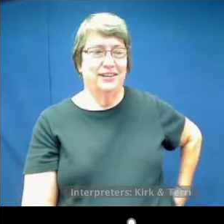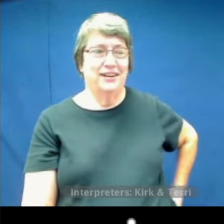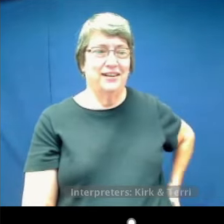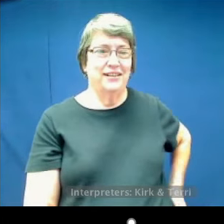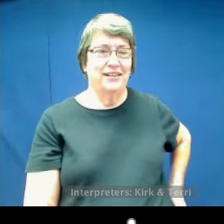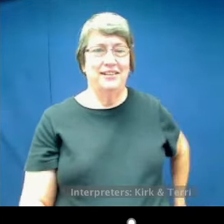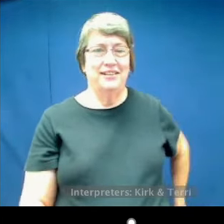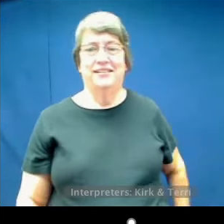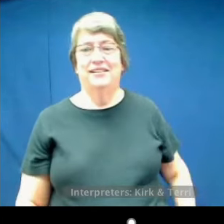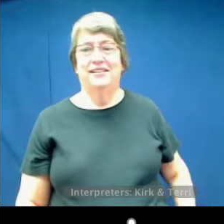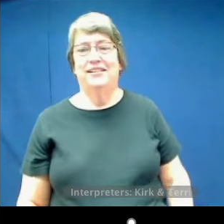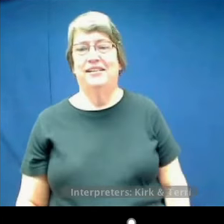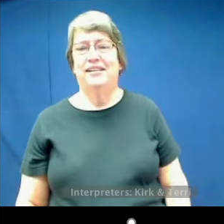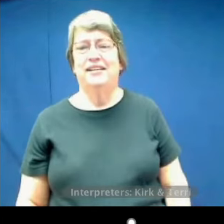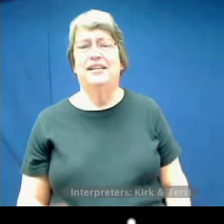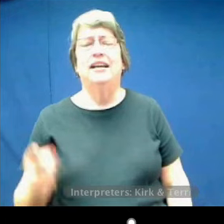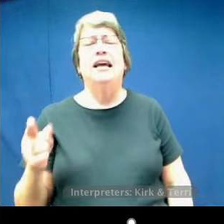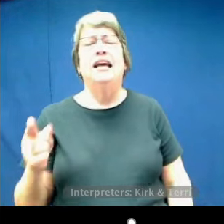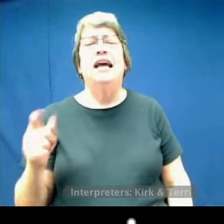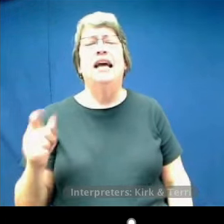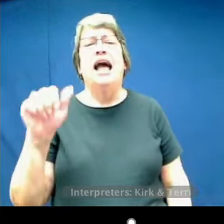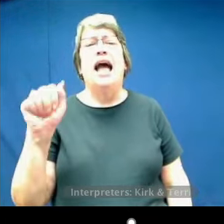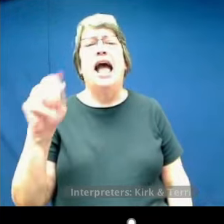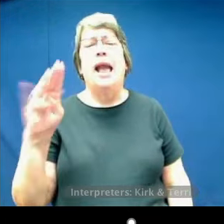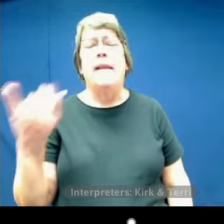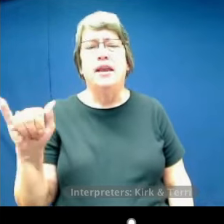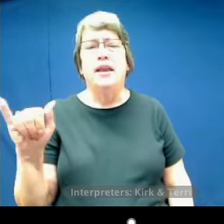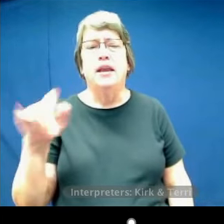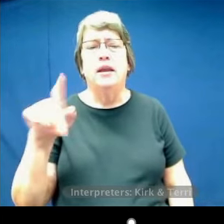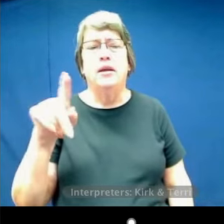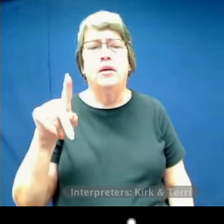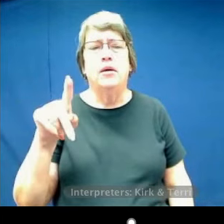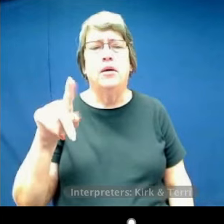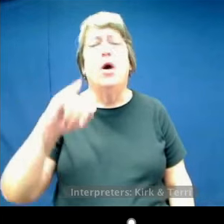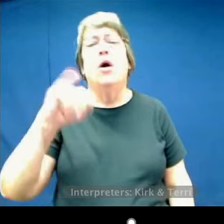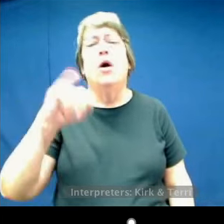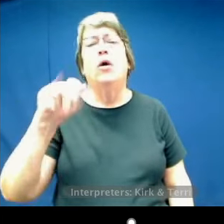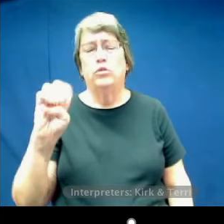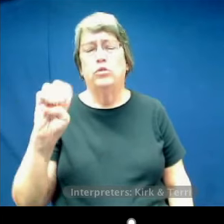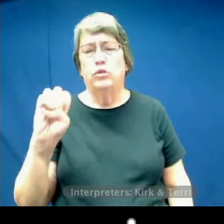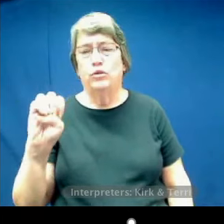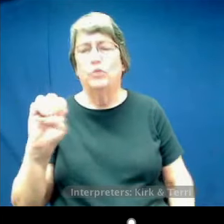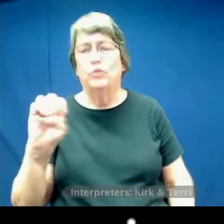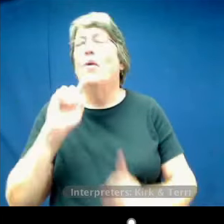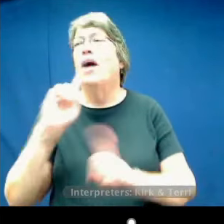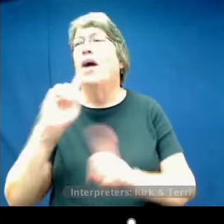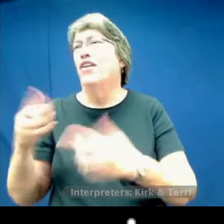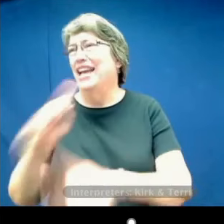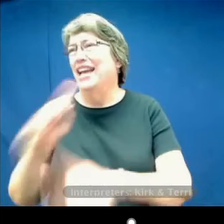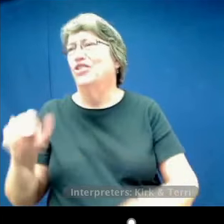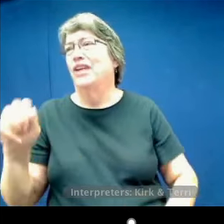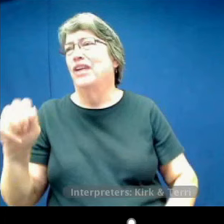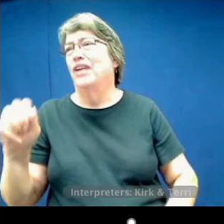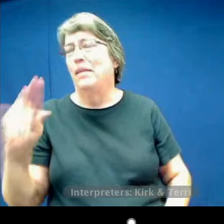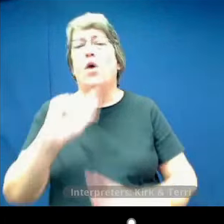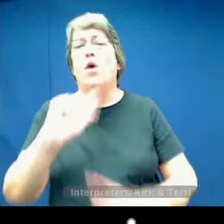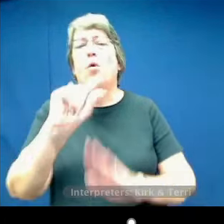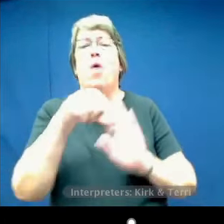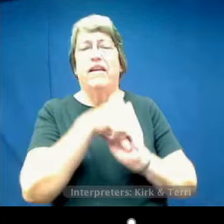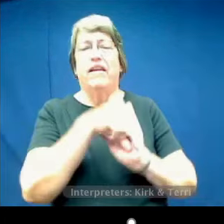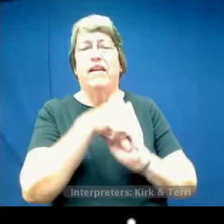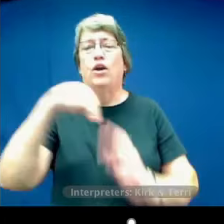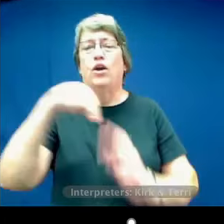Quadro and Amy Hermanson. Oh, June Prusick actually answered Amy's question. Yes, qualified domestic